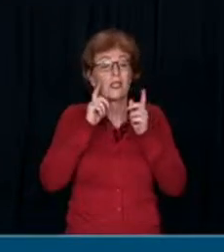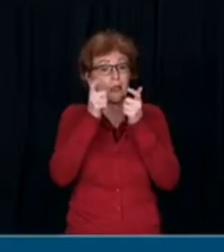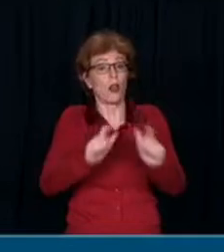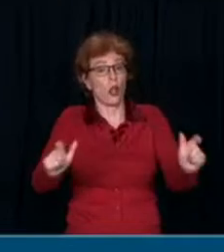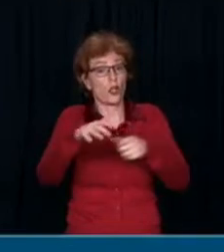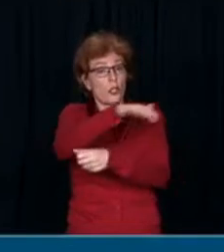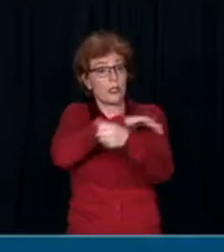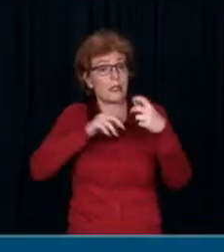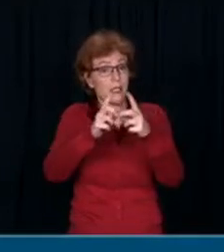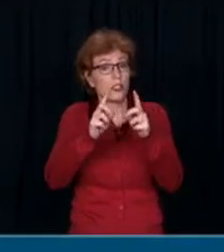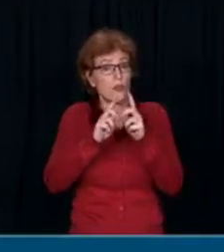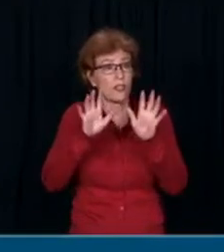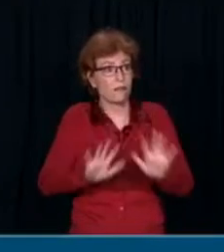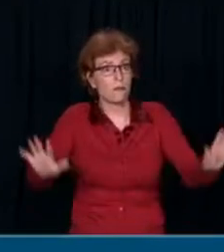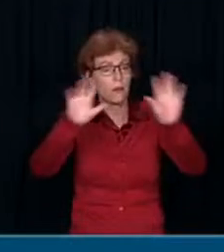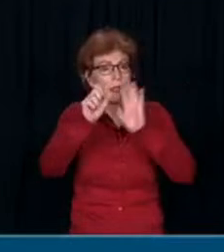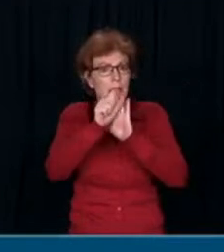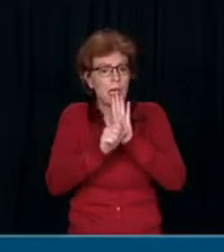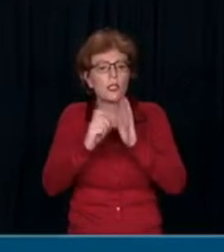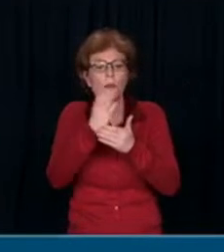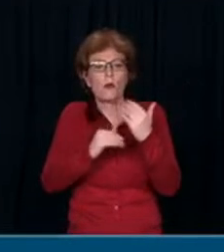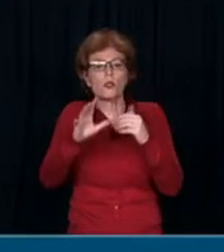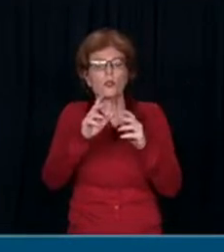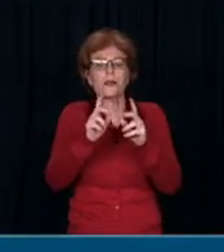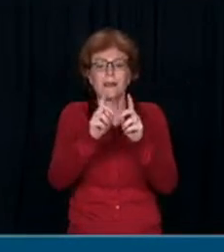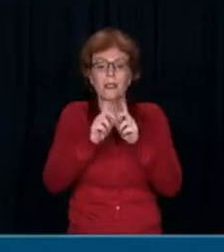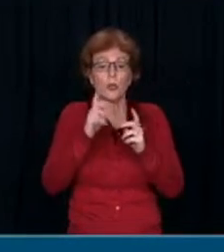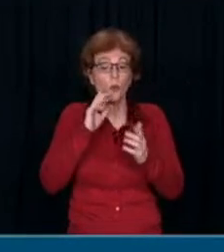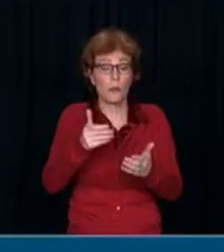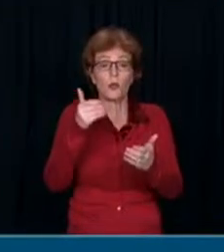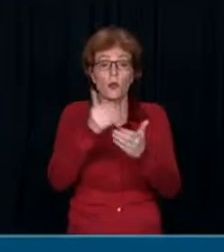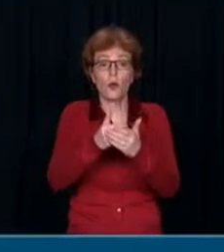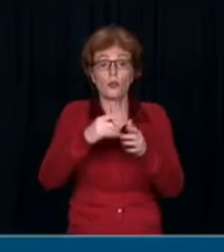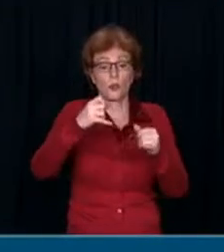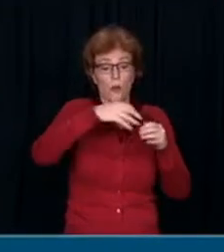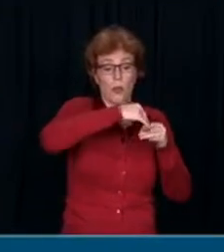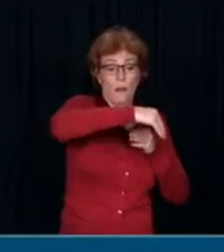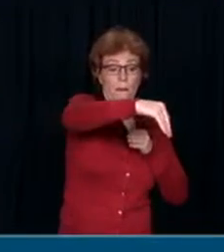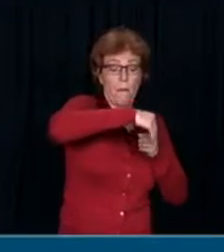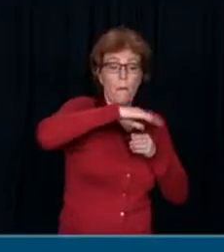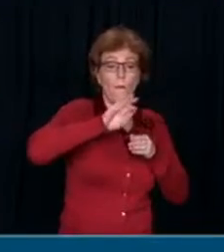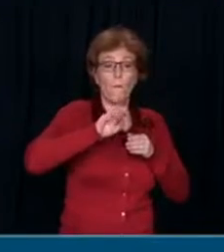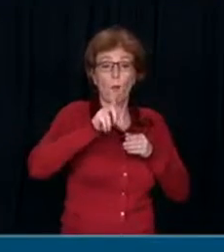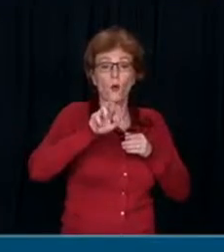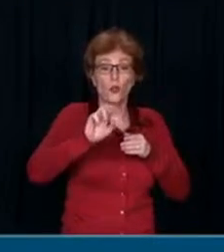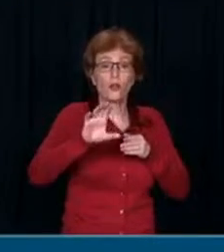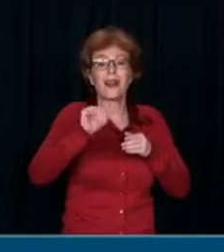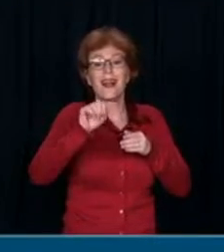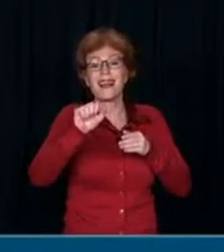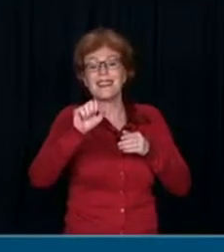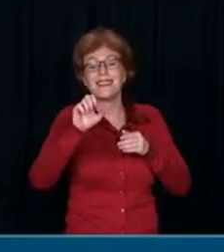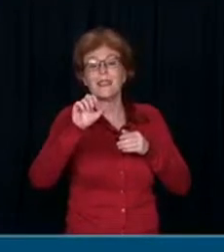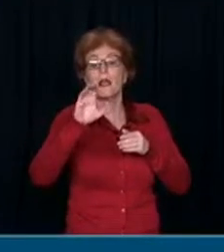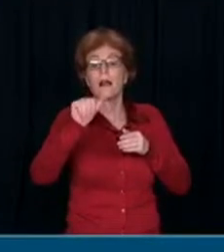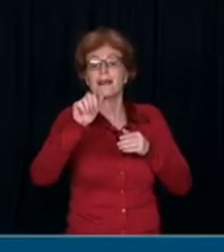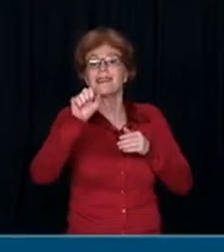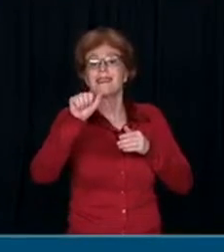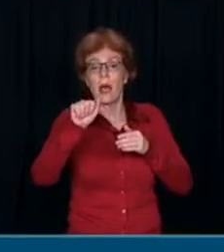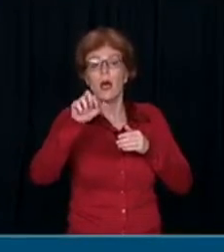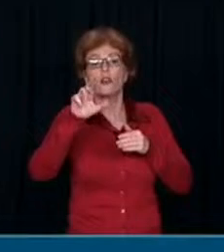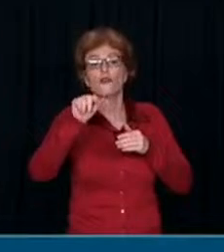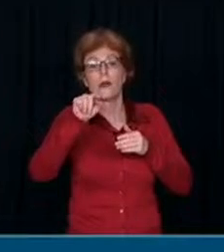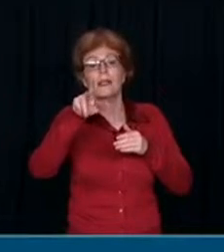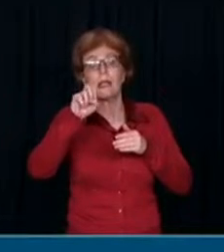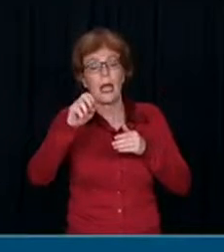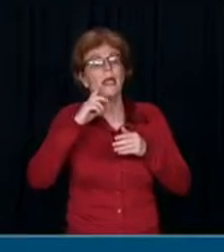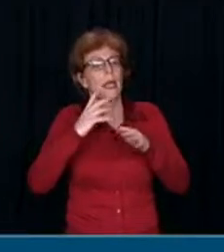district in the state. So parts of your district would be closer to the border, Maricopa, Casa Grande. The issue of immigration,